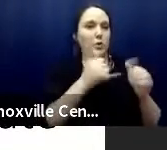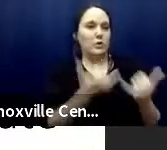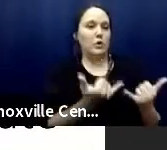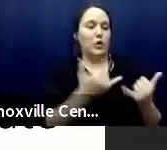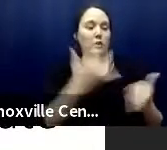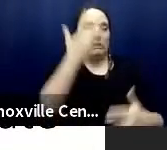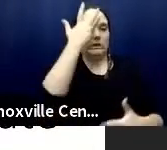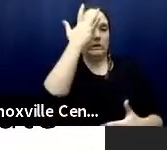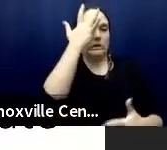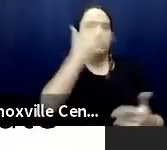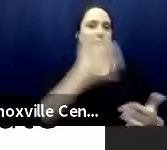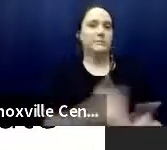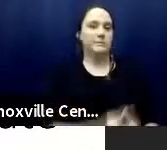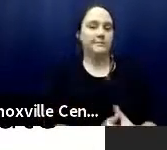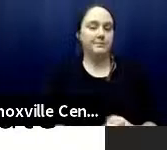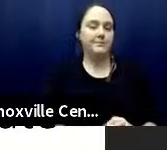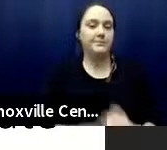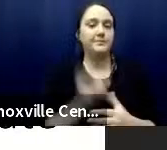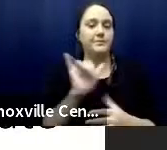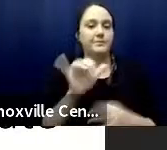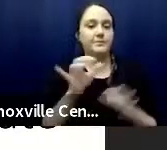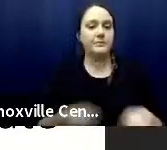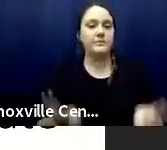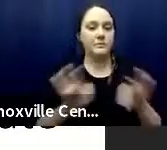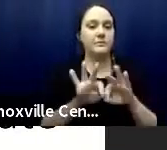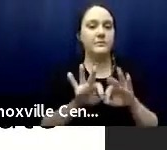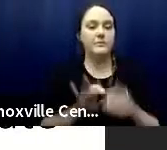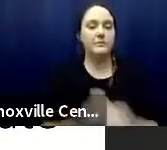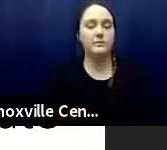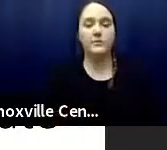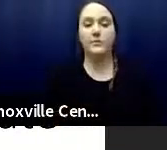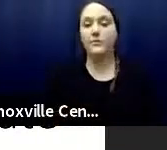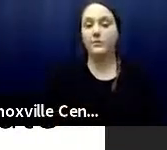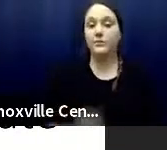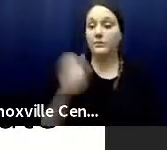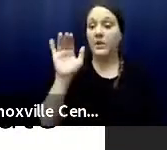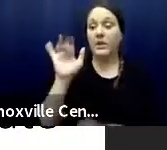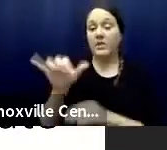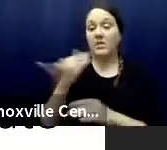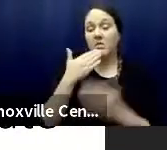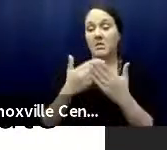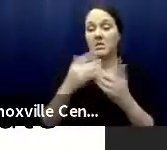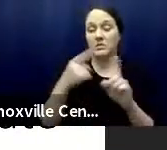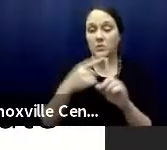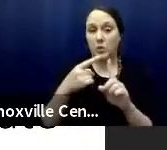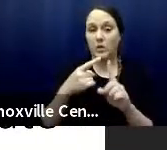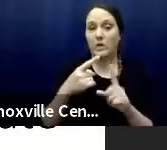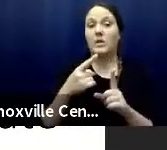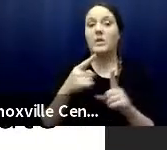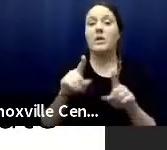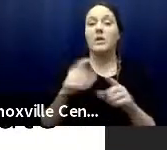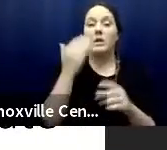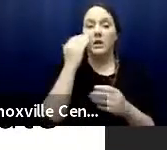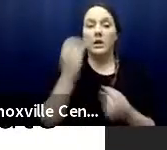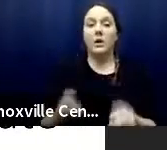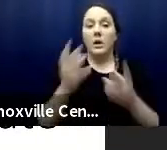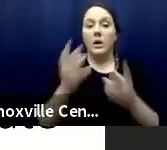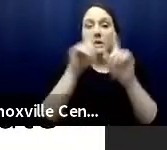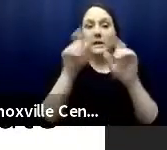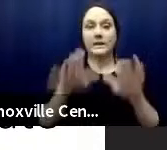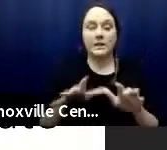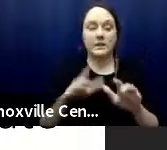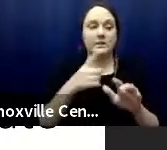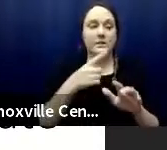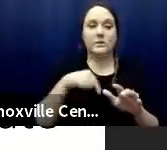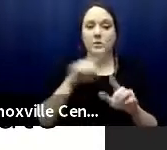symptomatic. That's an important thing, I think. I think that's a good point. The volume of these tests, I mean, we've been